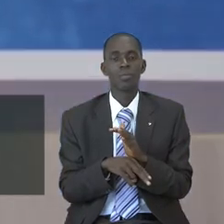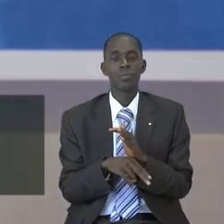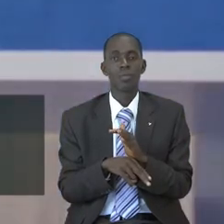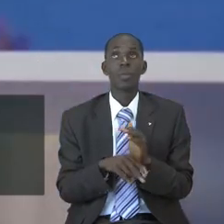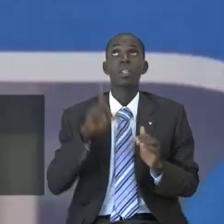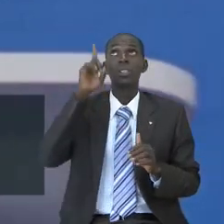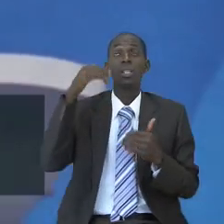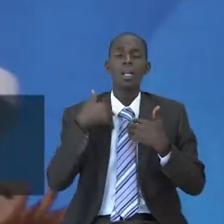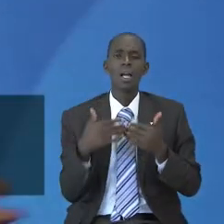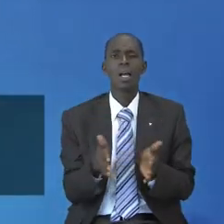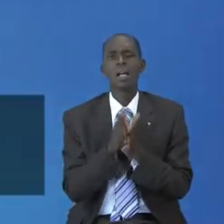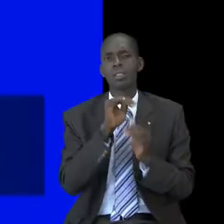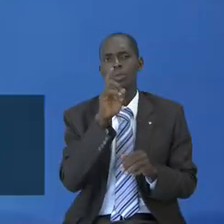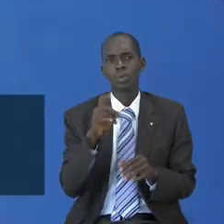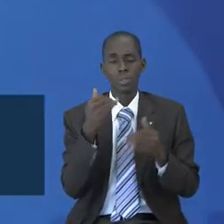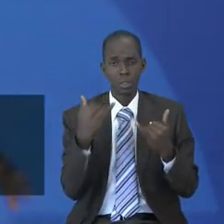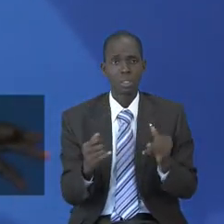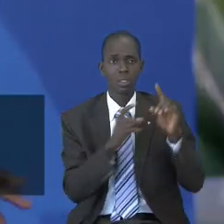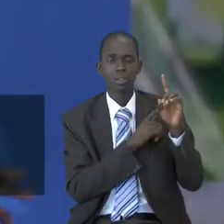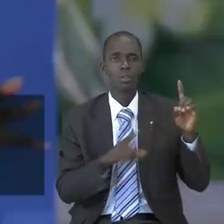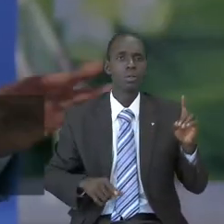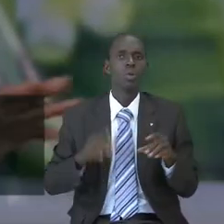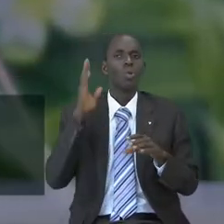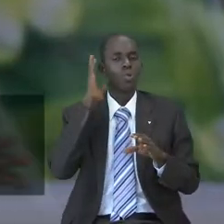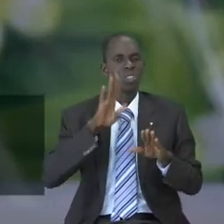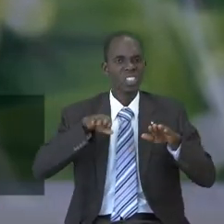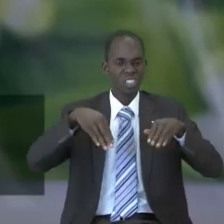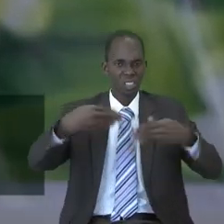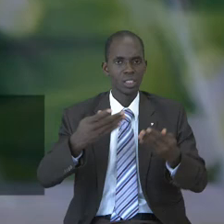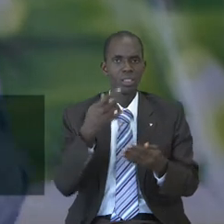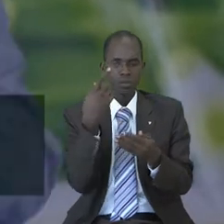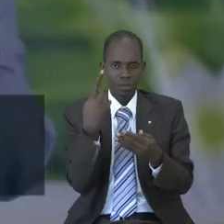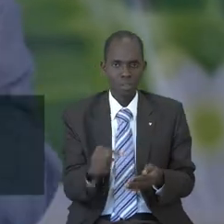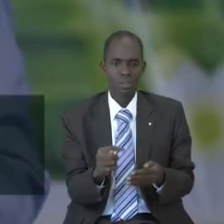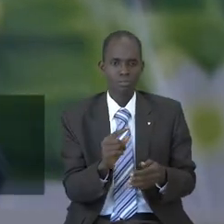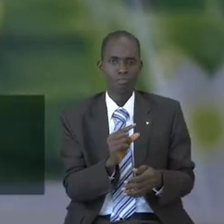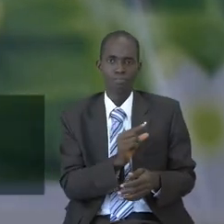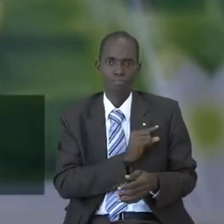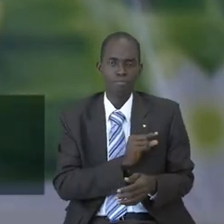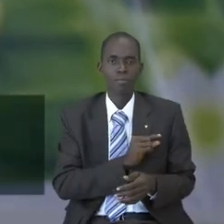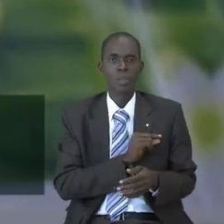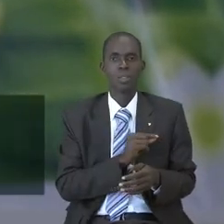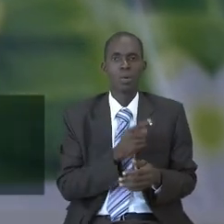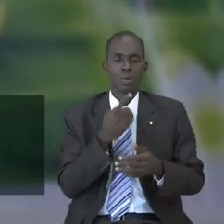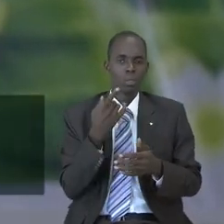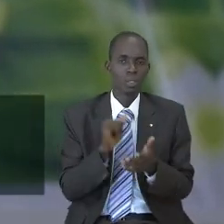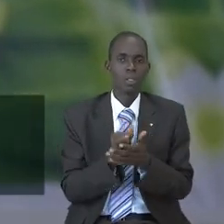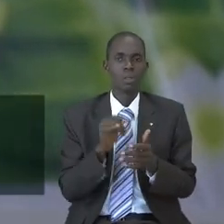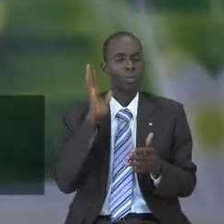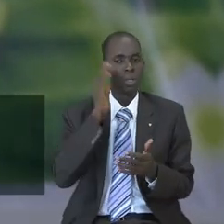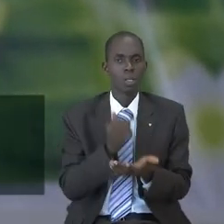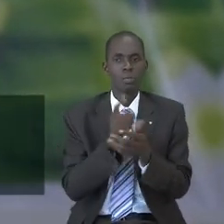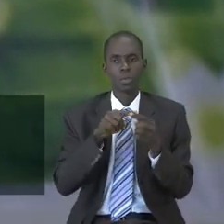the question. Now the Lord is going to give the qualification how we enter. It says in Psalm